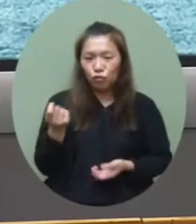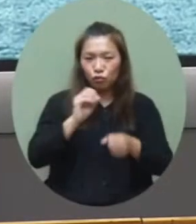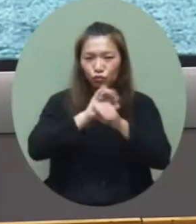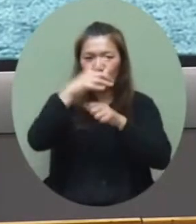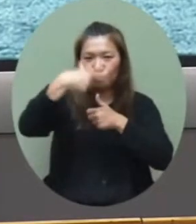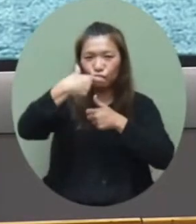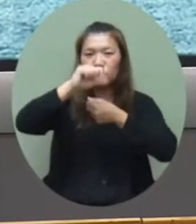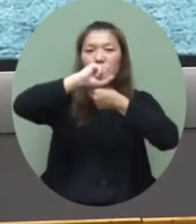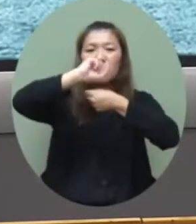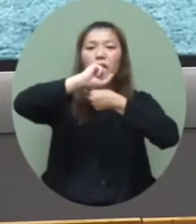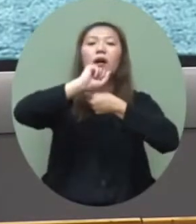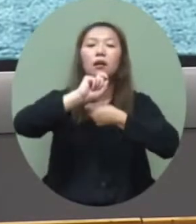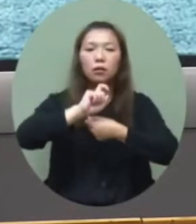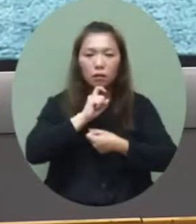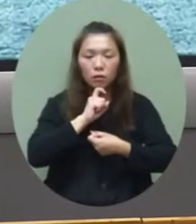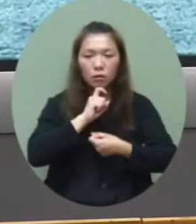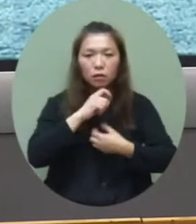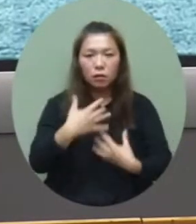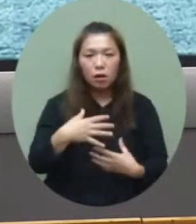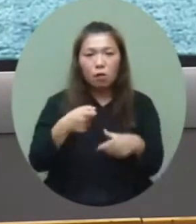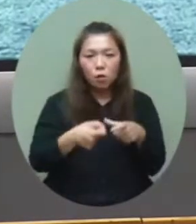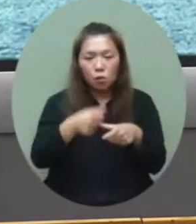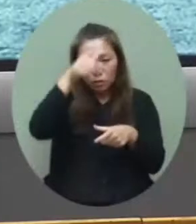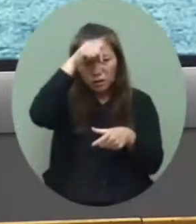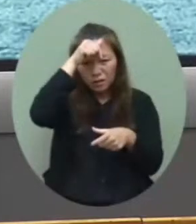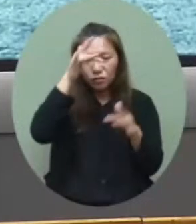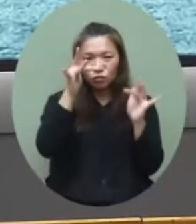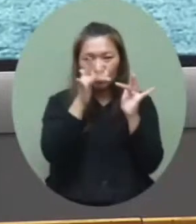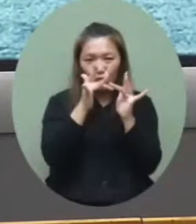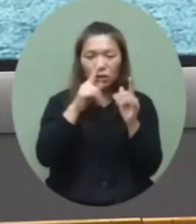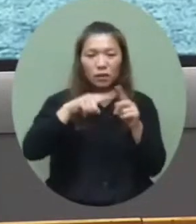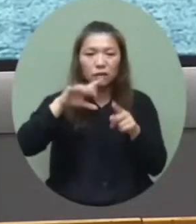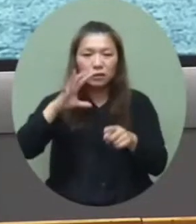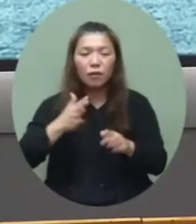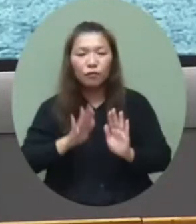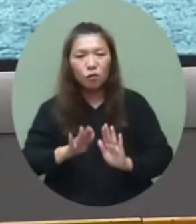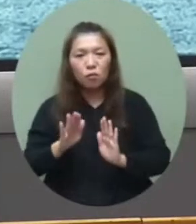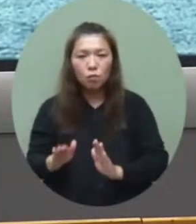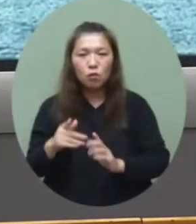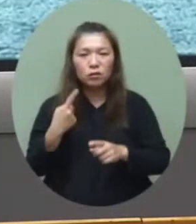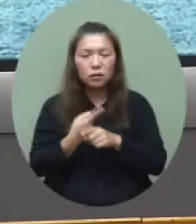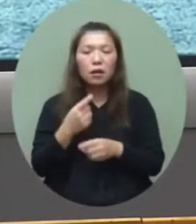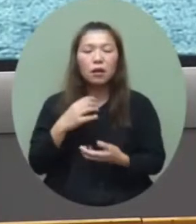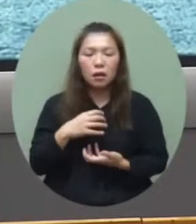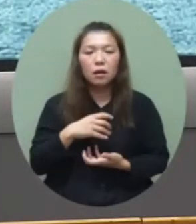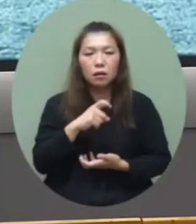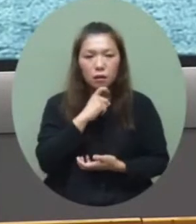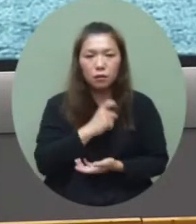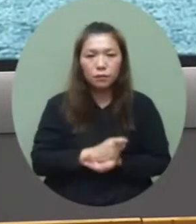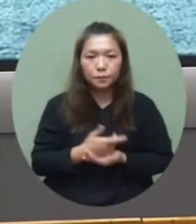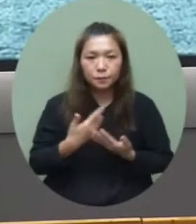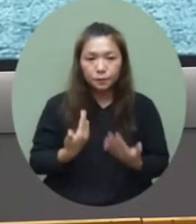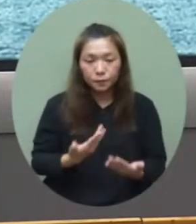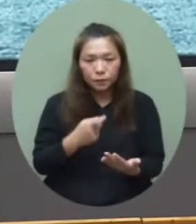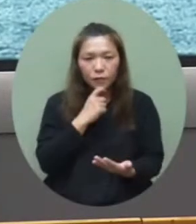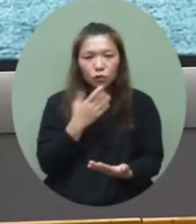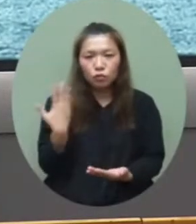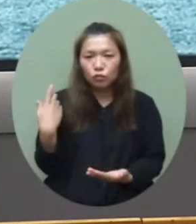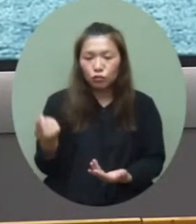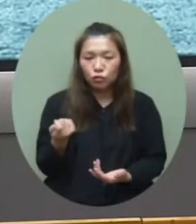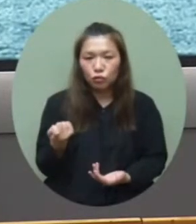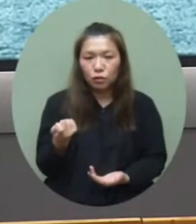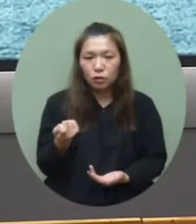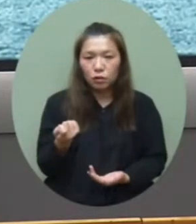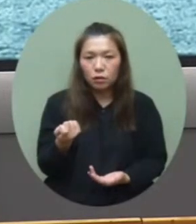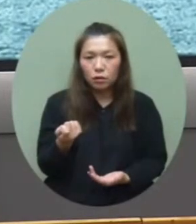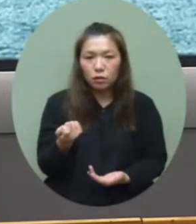investigating the link. In light of an increasing number of cases in the hospitals, this